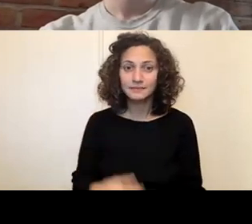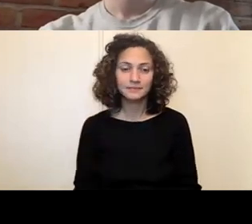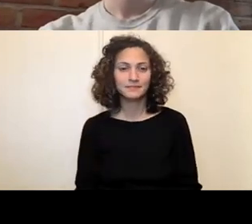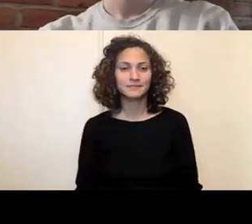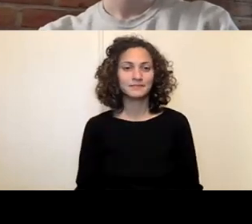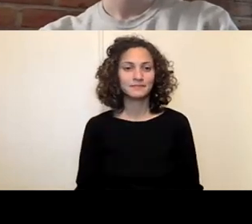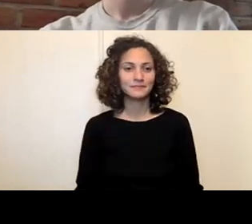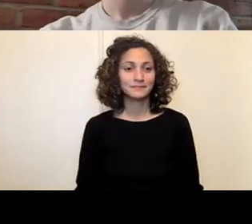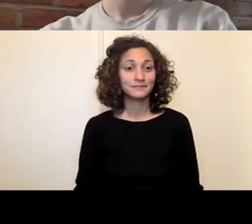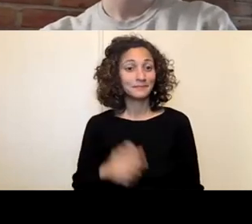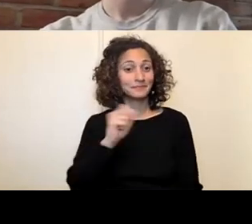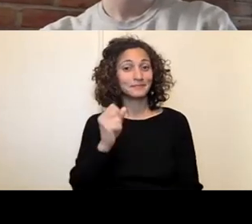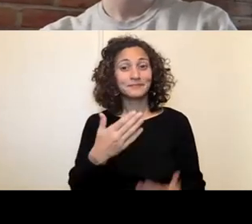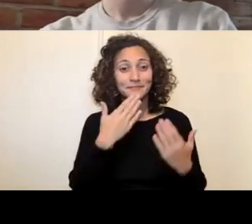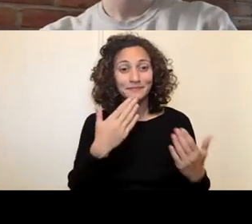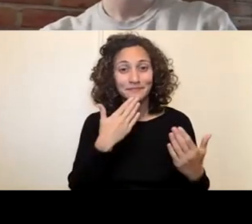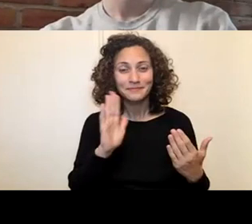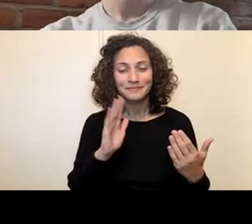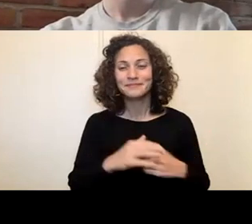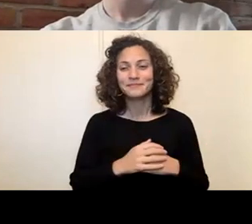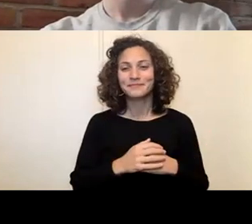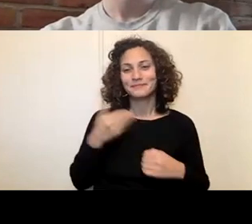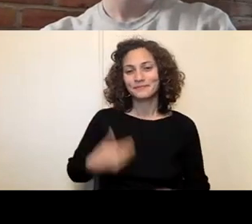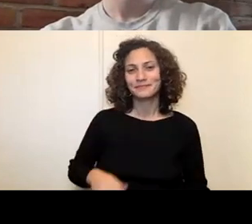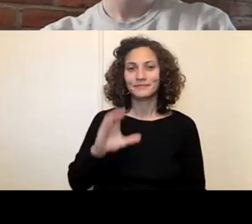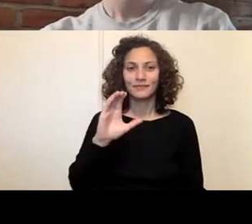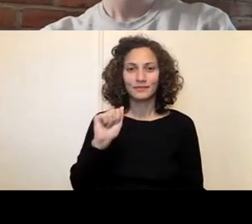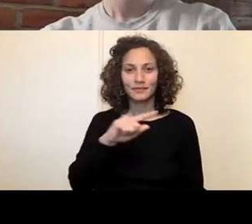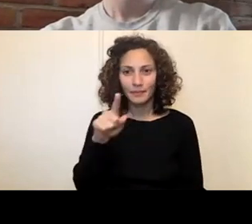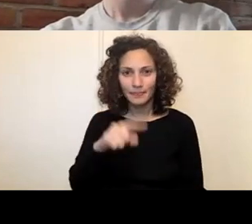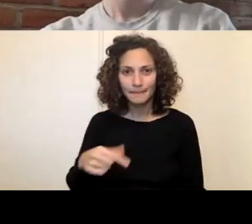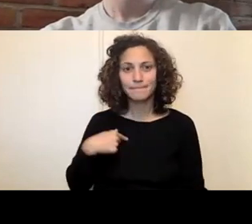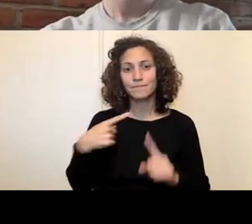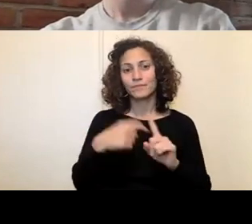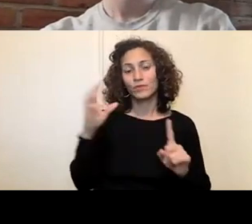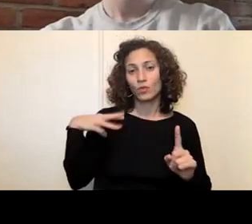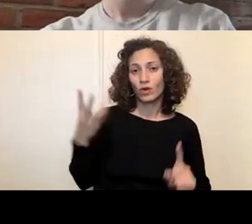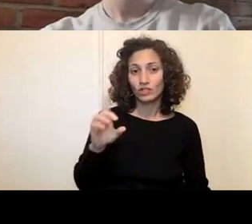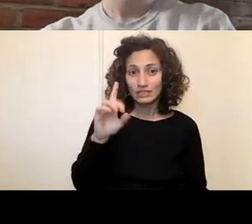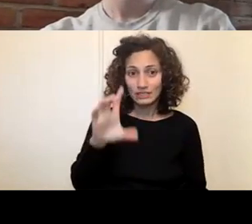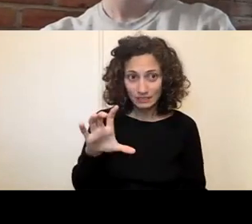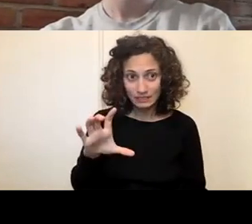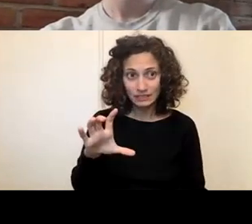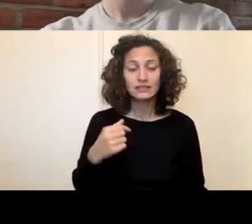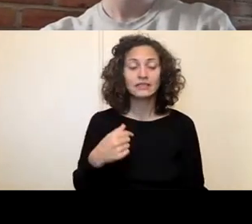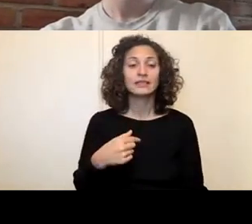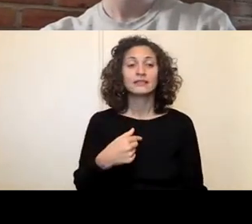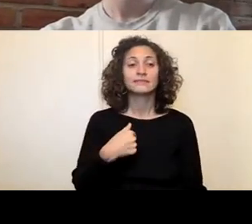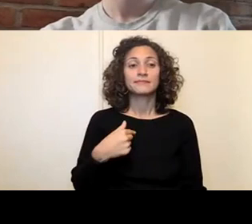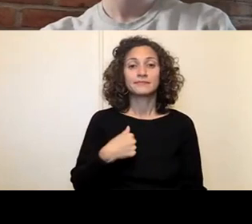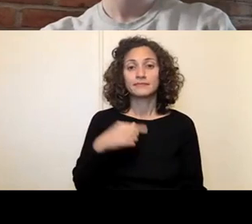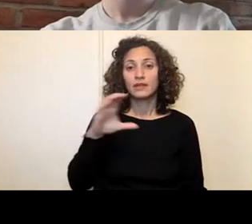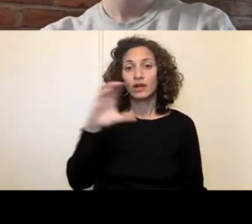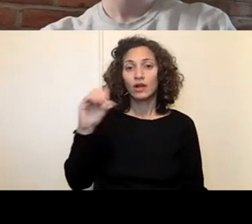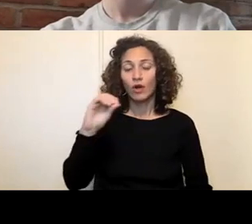Yep, thank you, Whitney. I am Caz. I'm from Washington, D.C. I am the co-founder